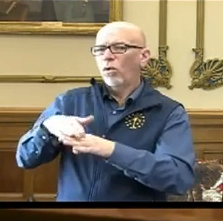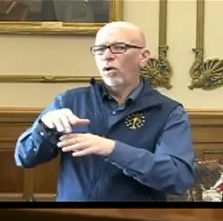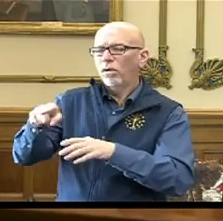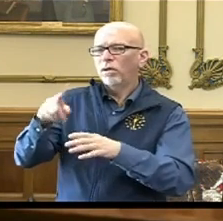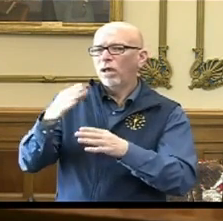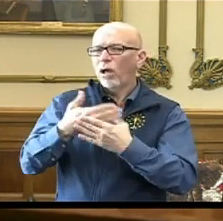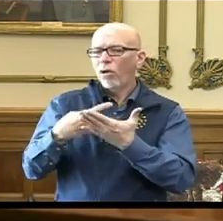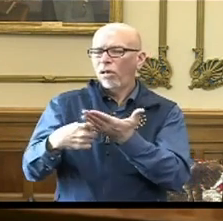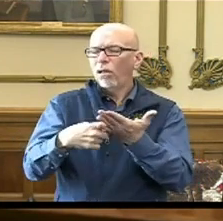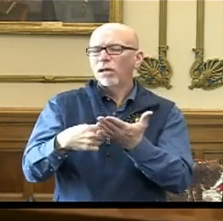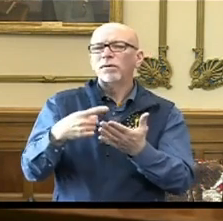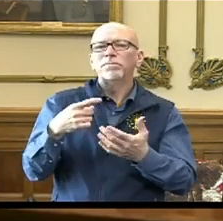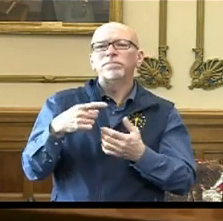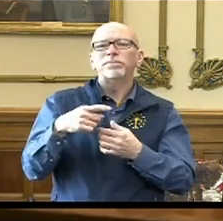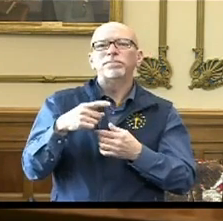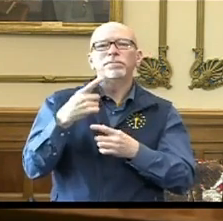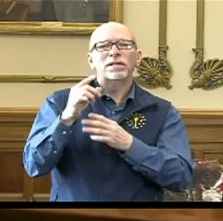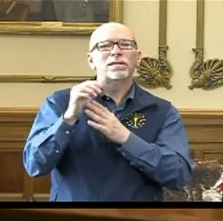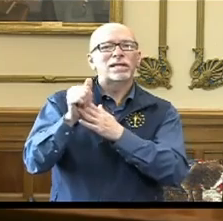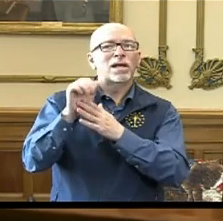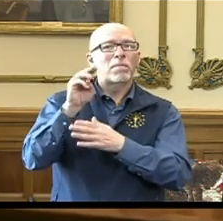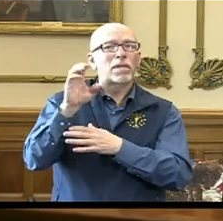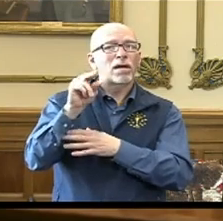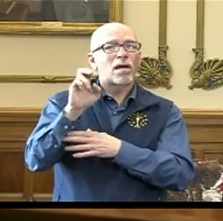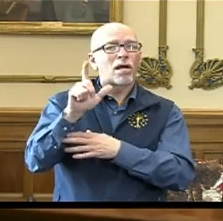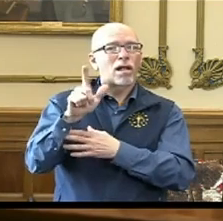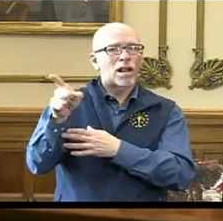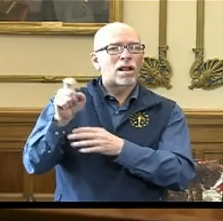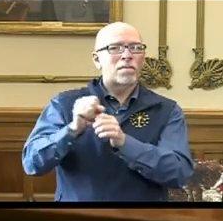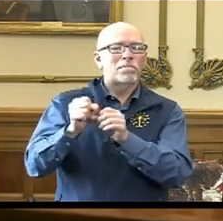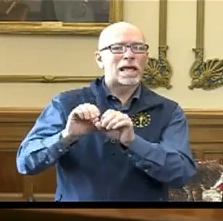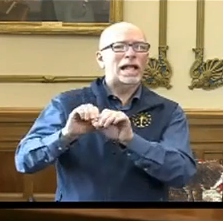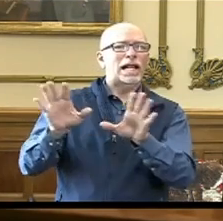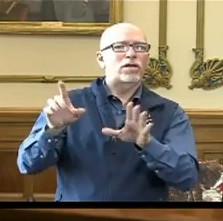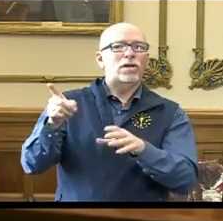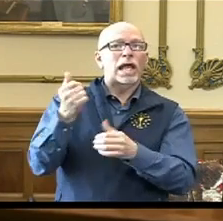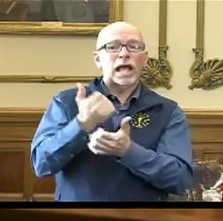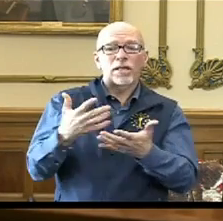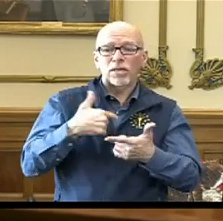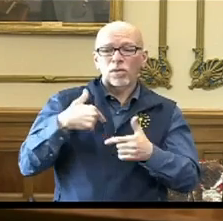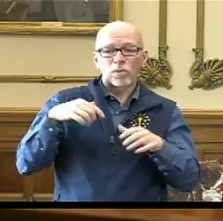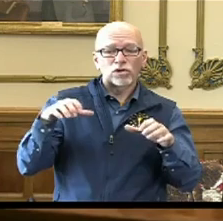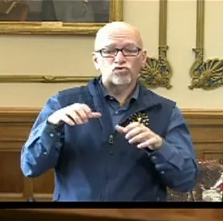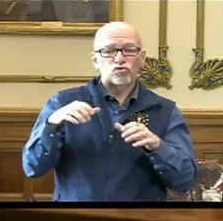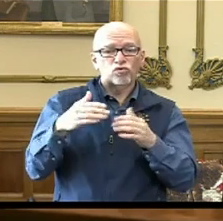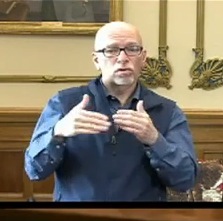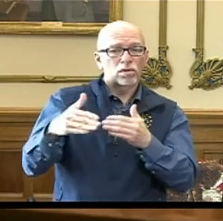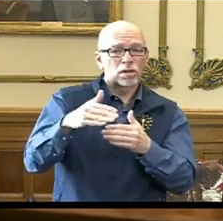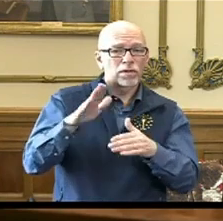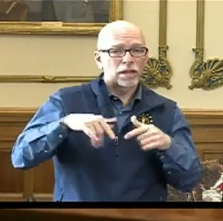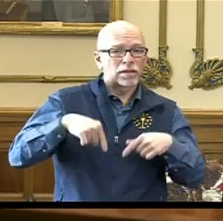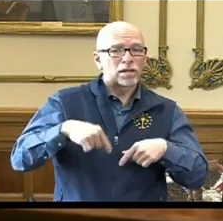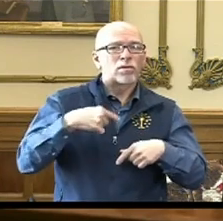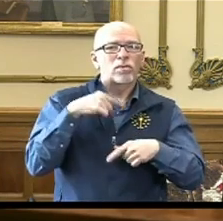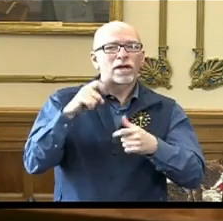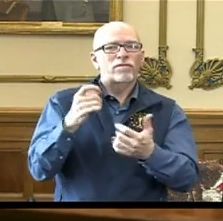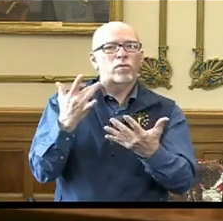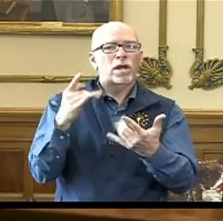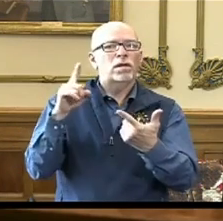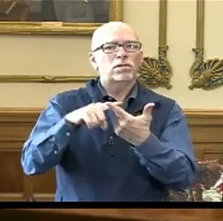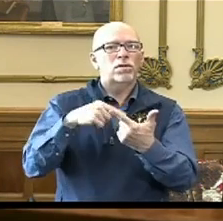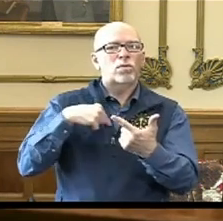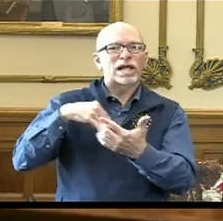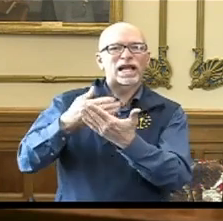said earlier, Leader McConnell has made it kind of clear that anything we do beyond this will have to wait until we